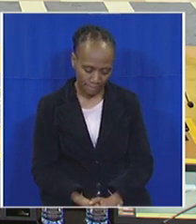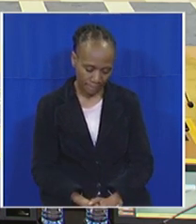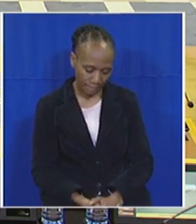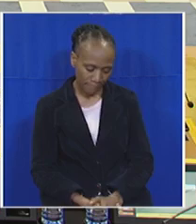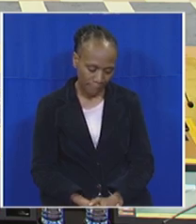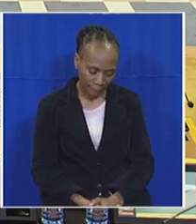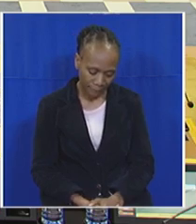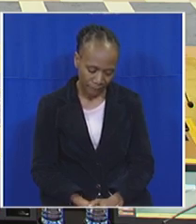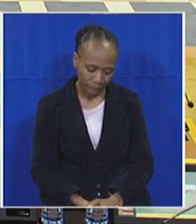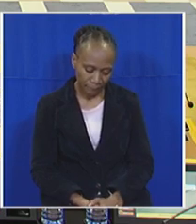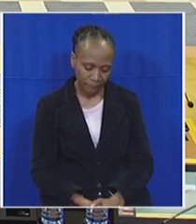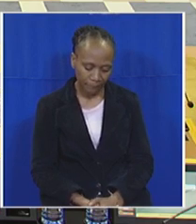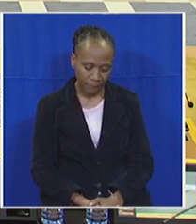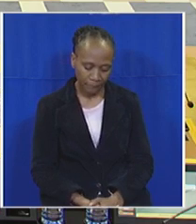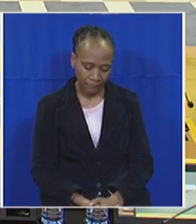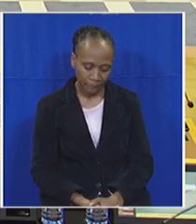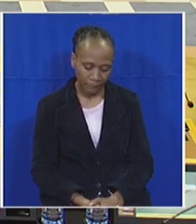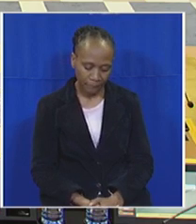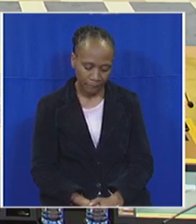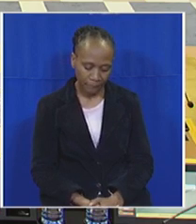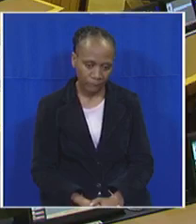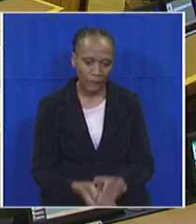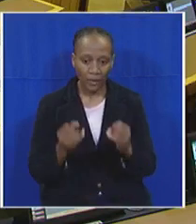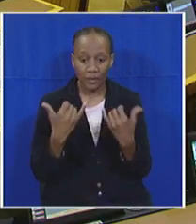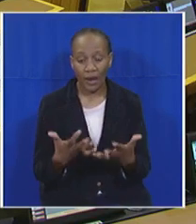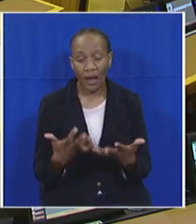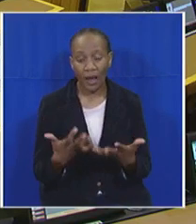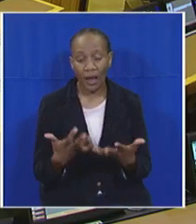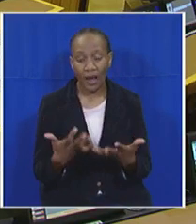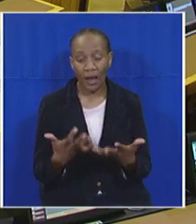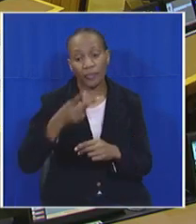Skulumle Slanzelago Ngomhlonishwa Mthembu.